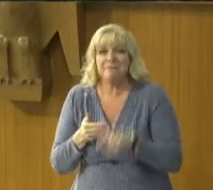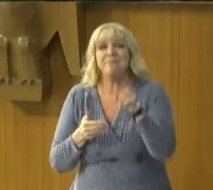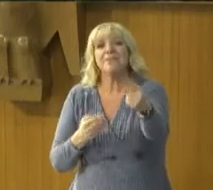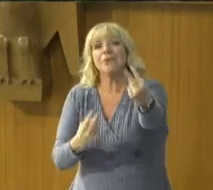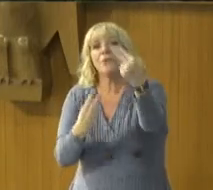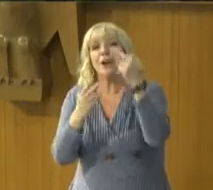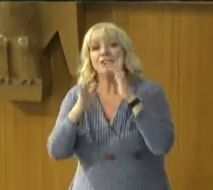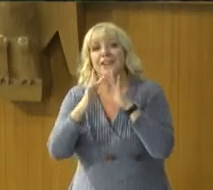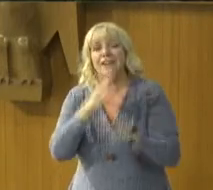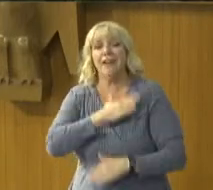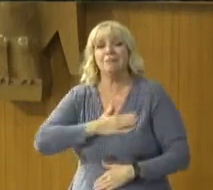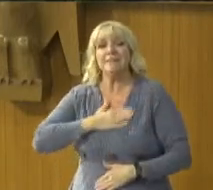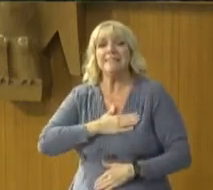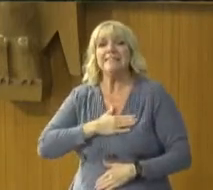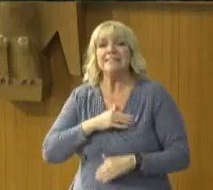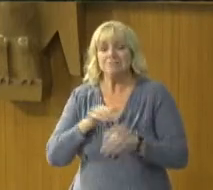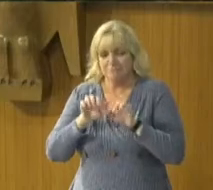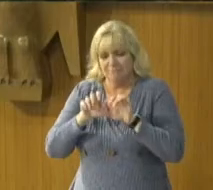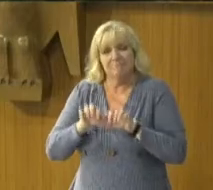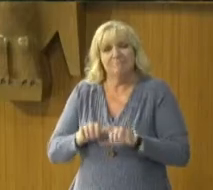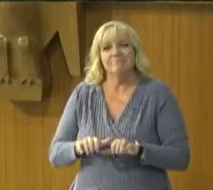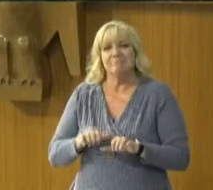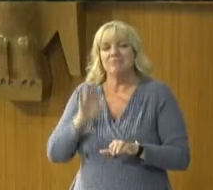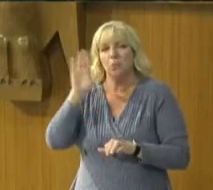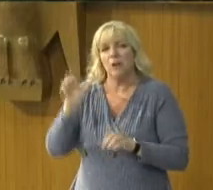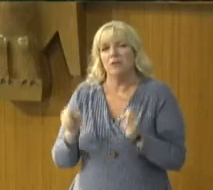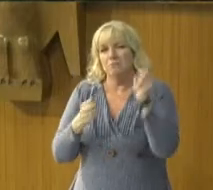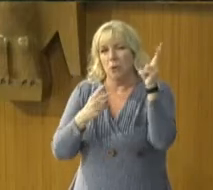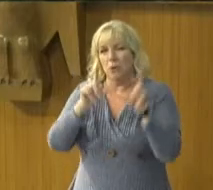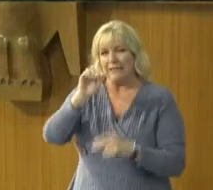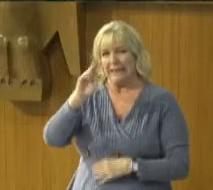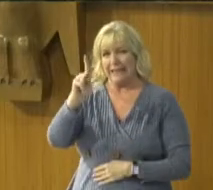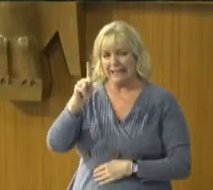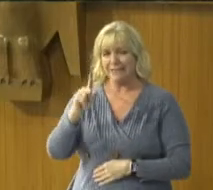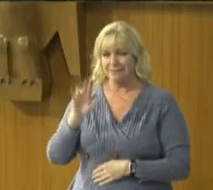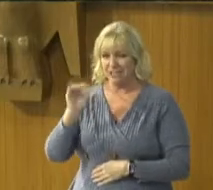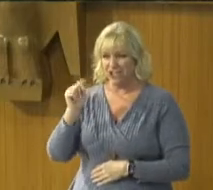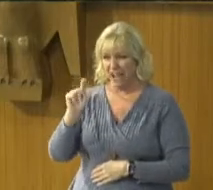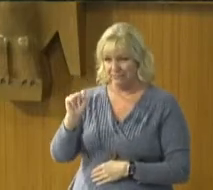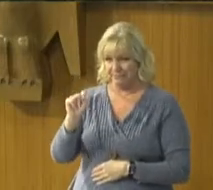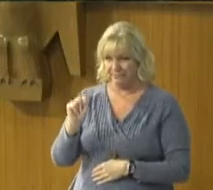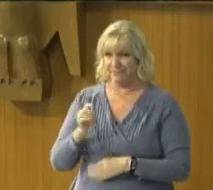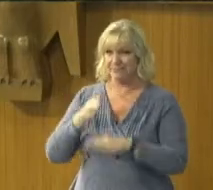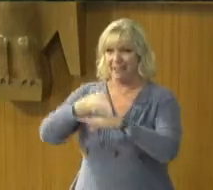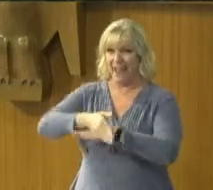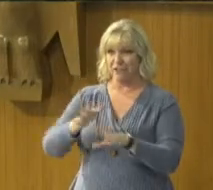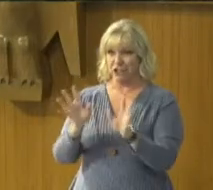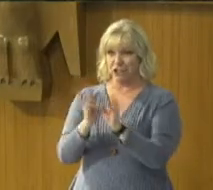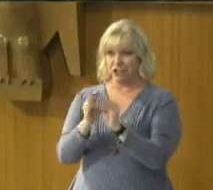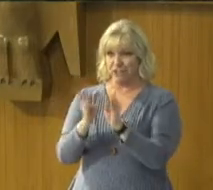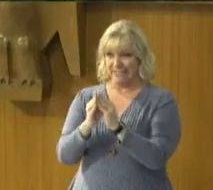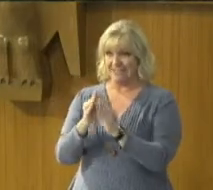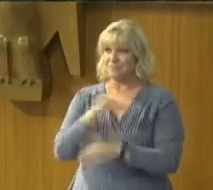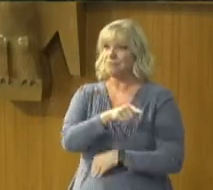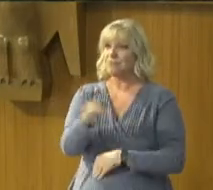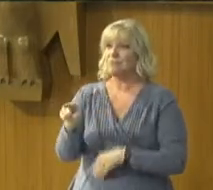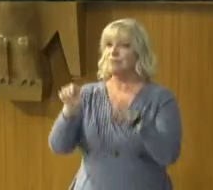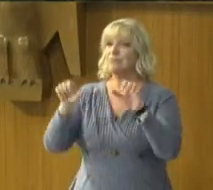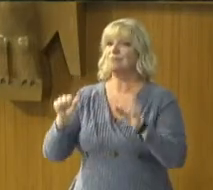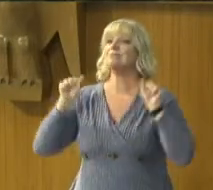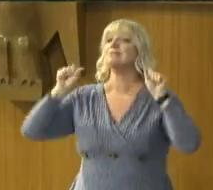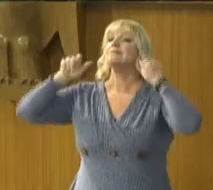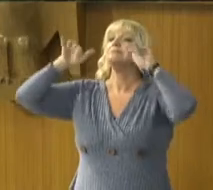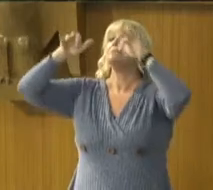in the chat, we're going to put a link where you can fill out this form digitally. After the service, we invite you to flow into the